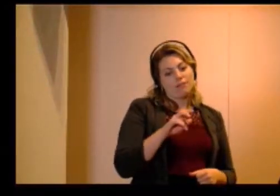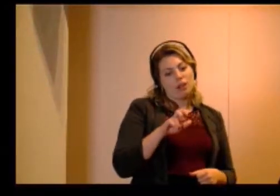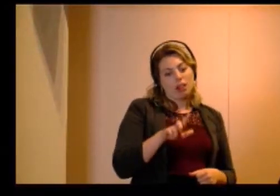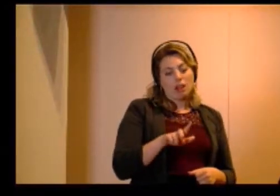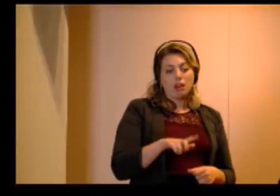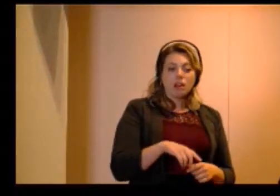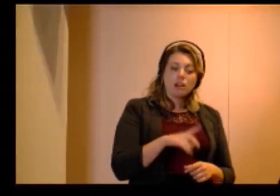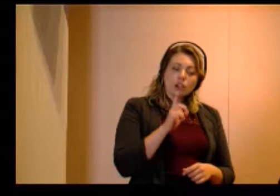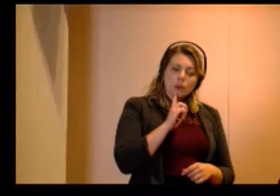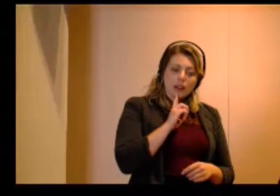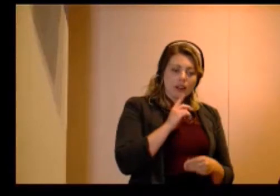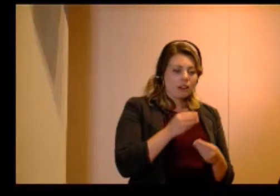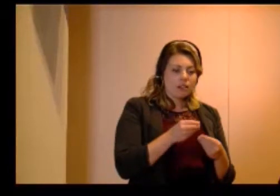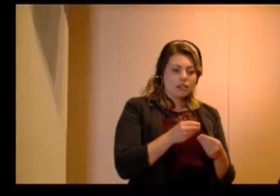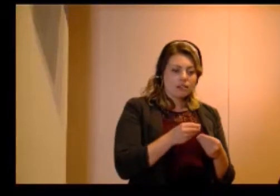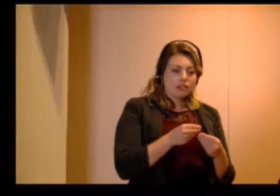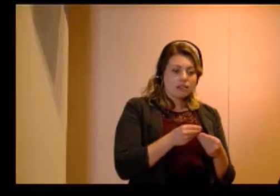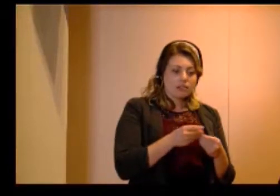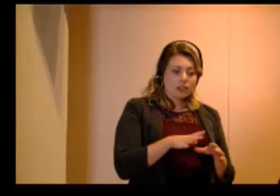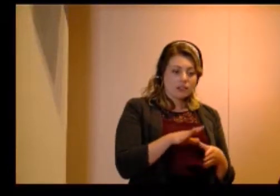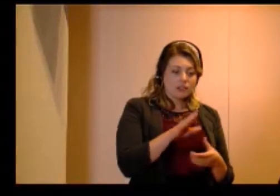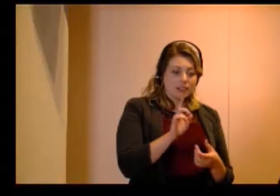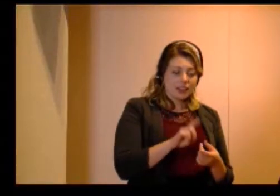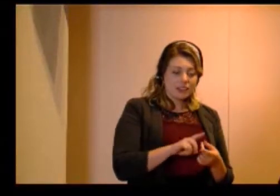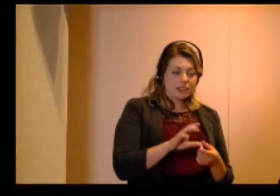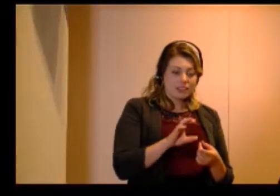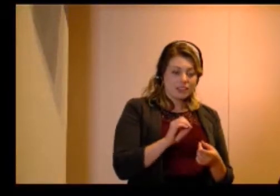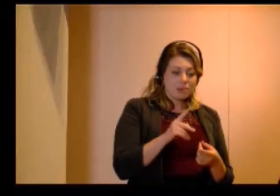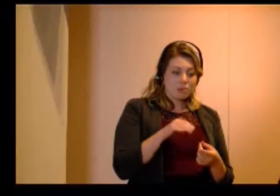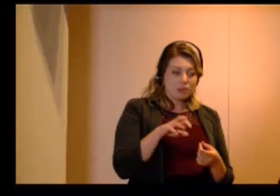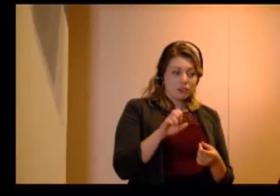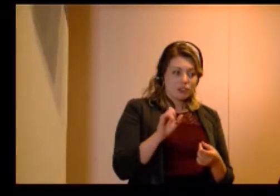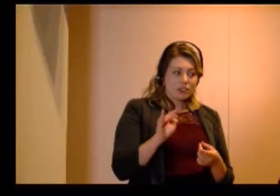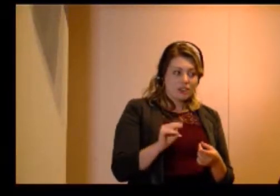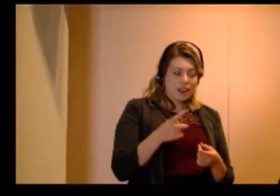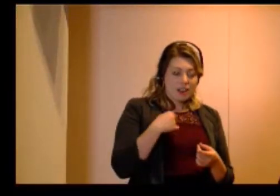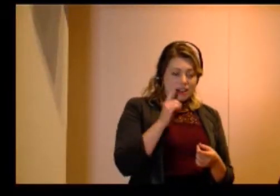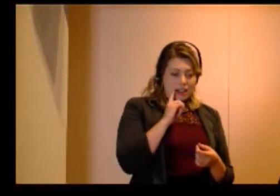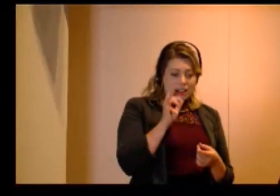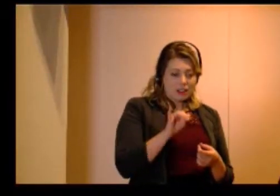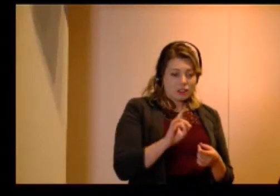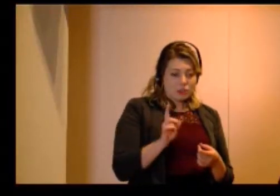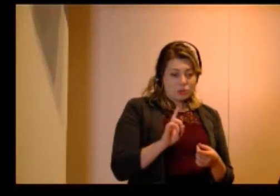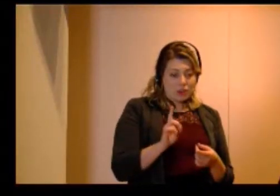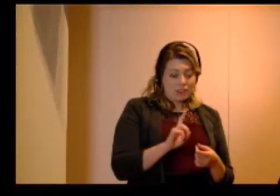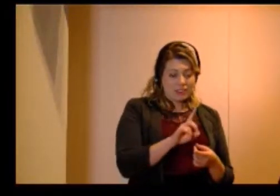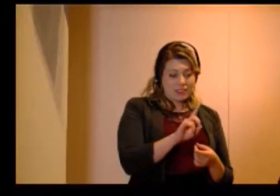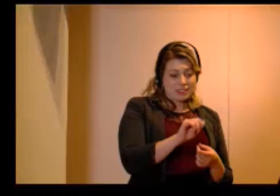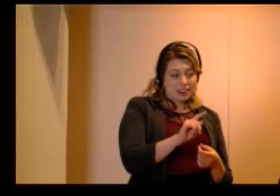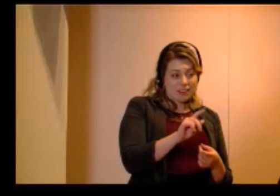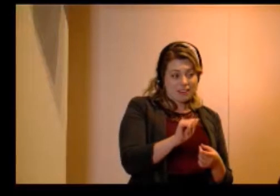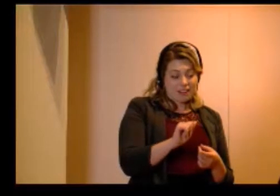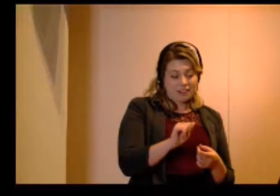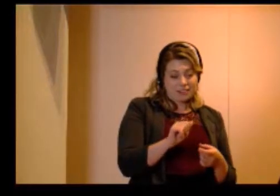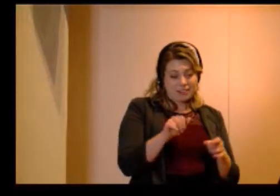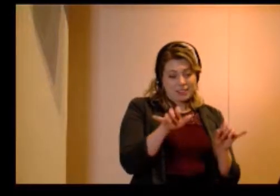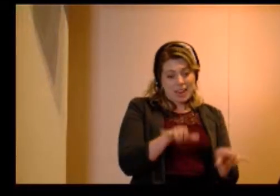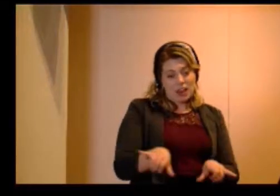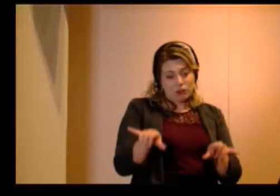and lossless compression. I think that's where the data, the standards come in,